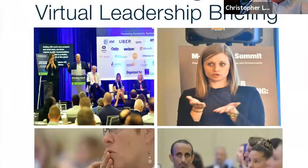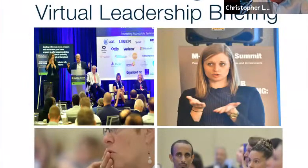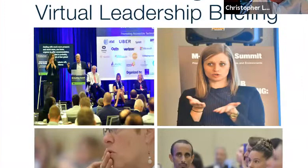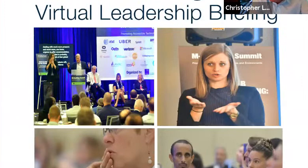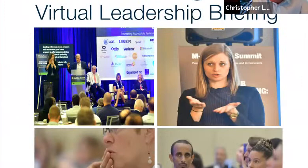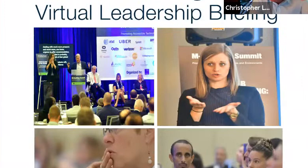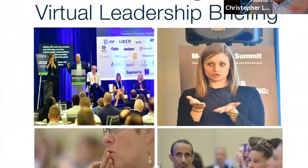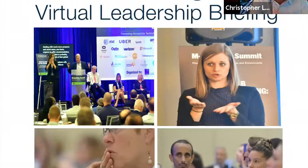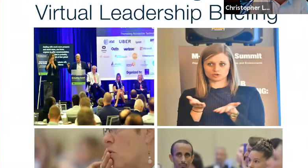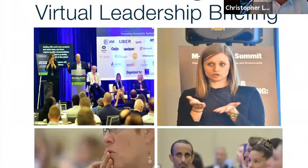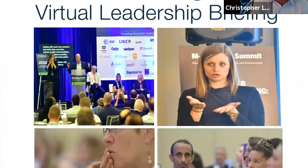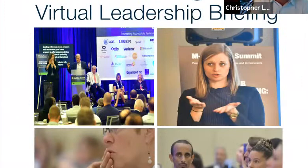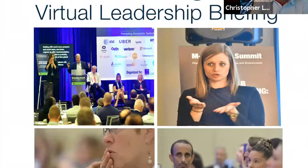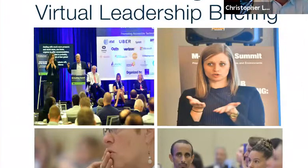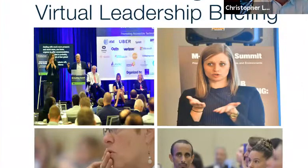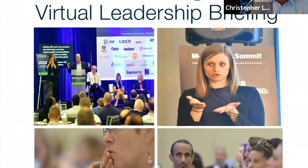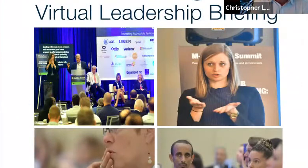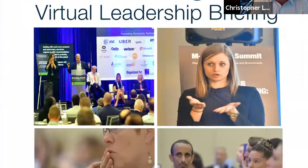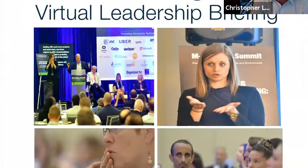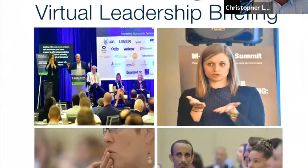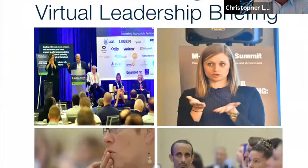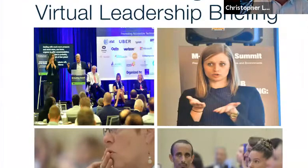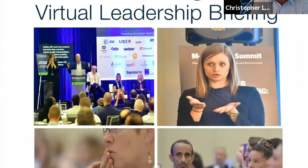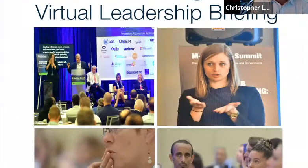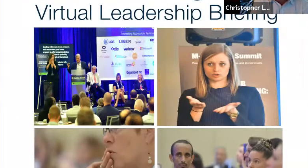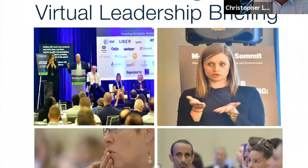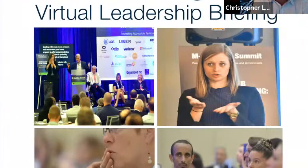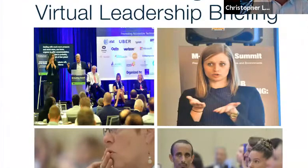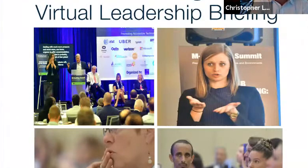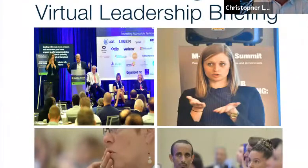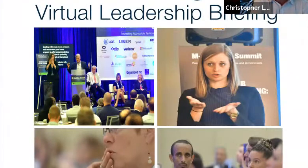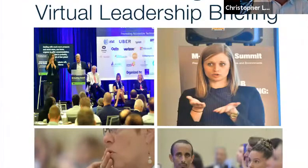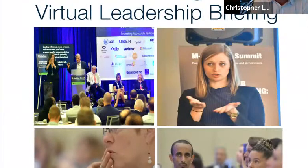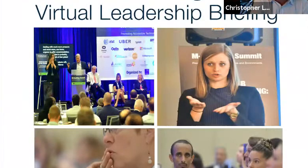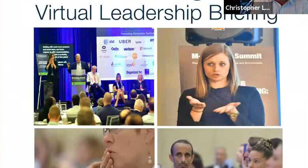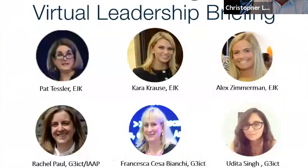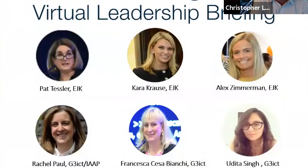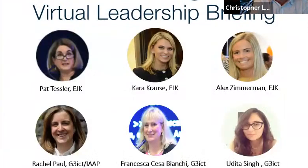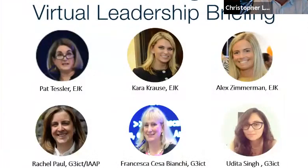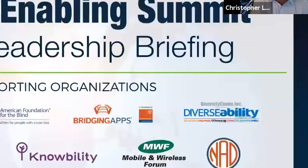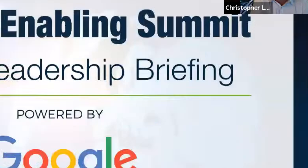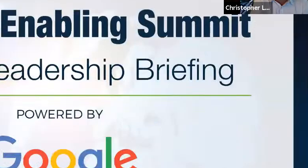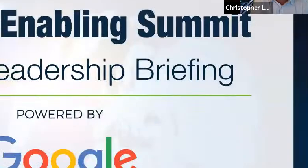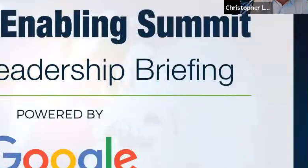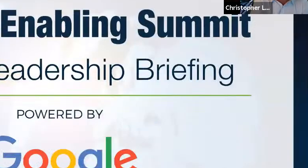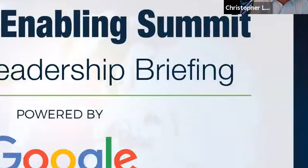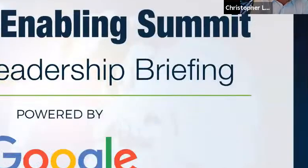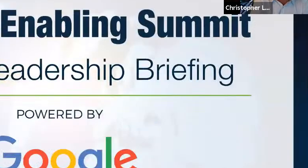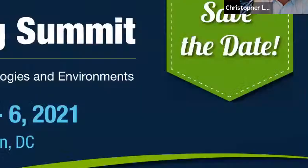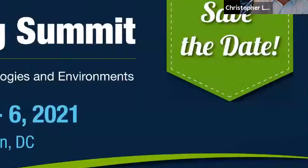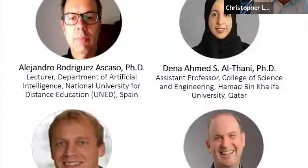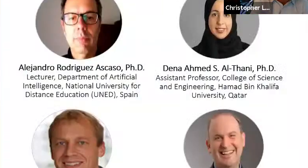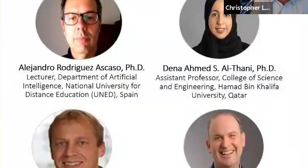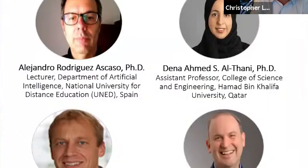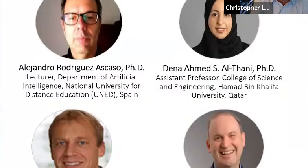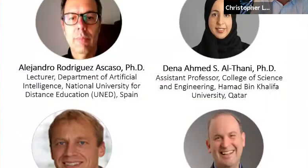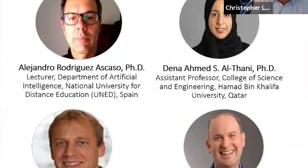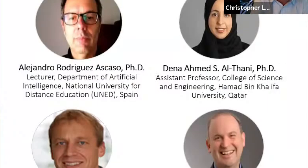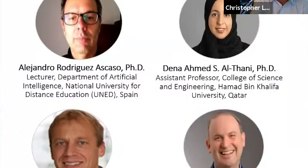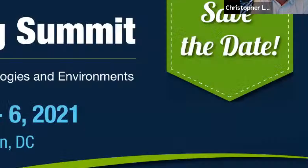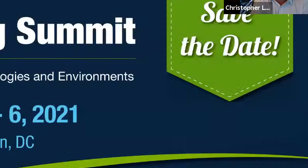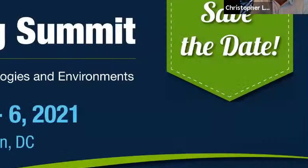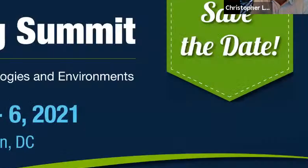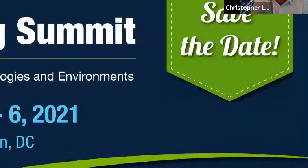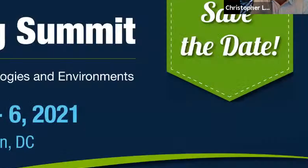afternoon, morning, and stay tuned and stay connected. We'll be having more virtual briefings as well as